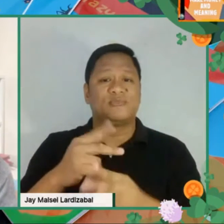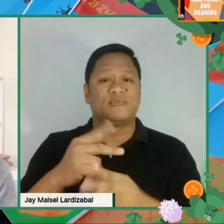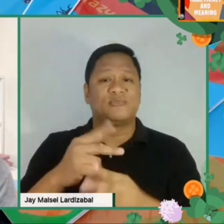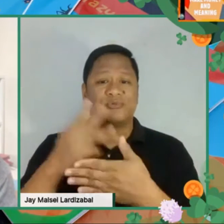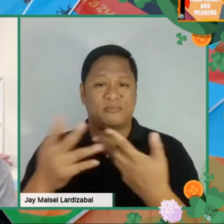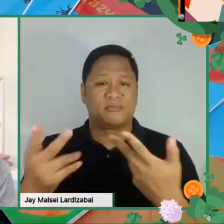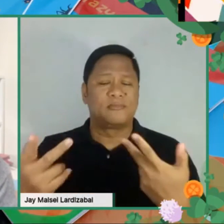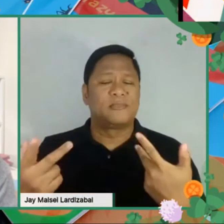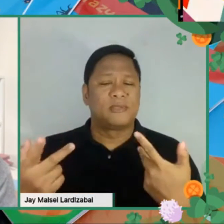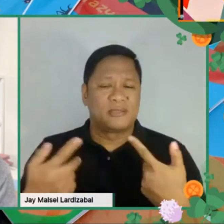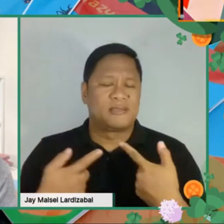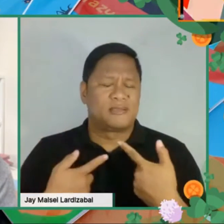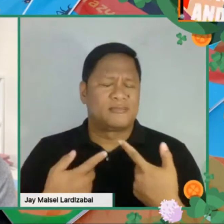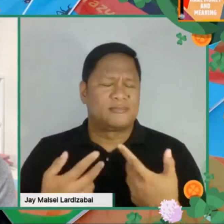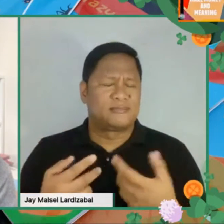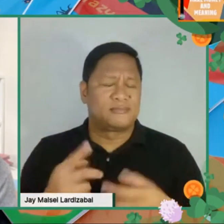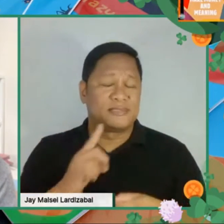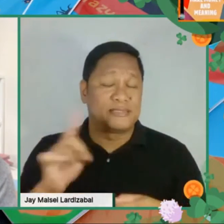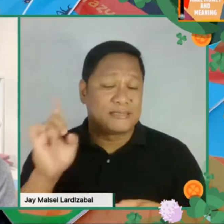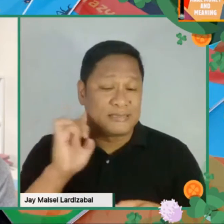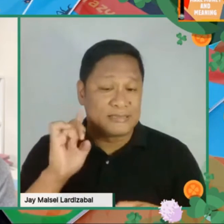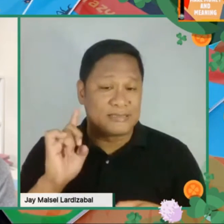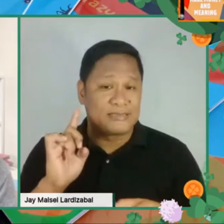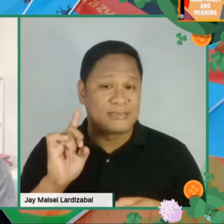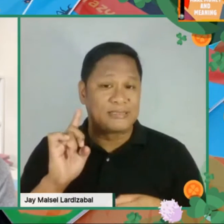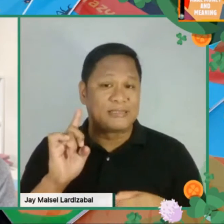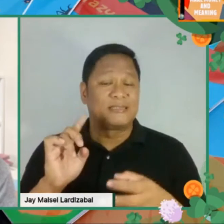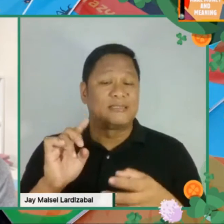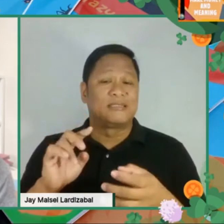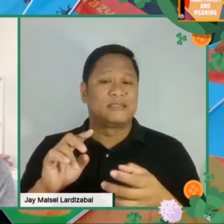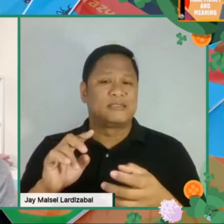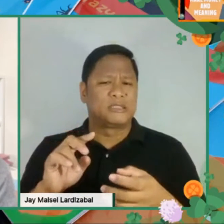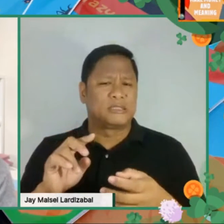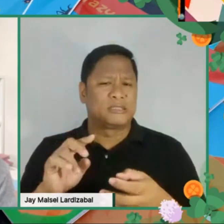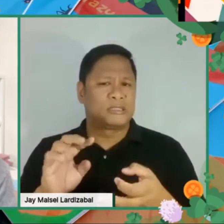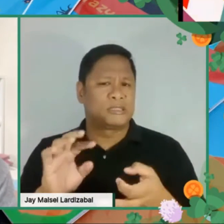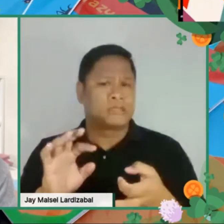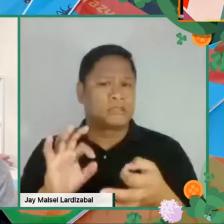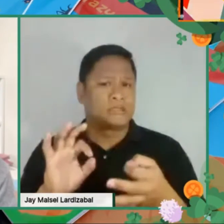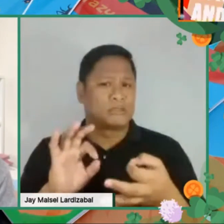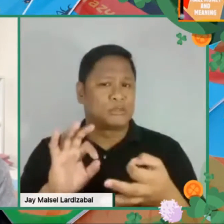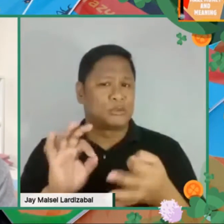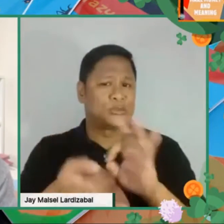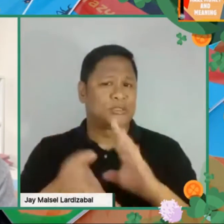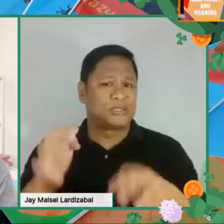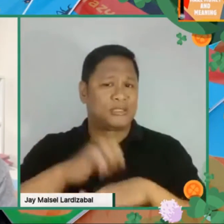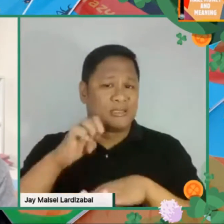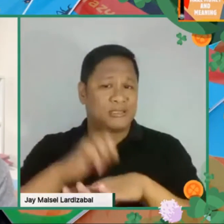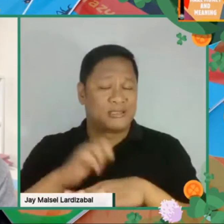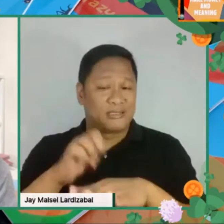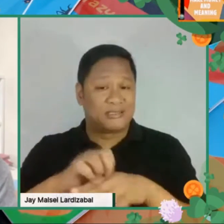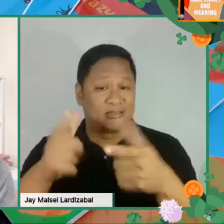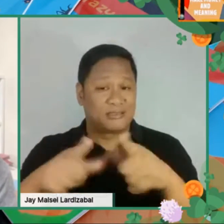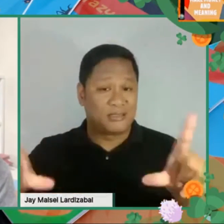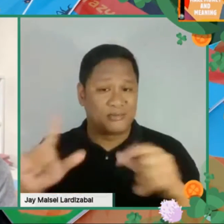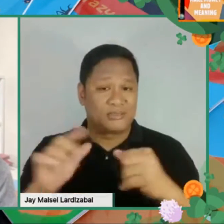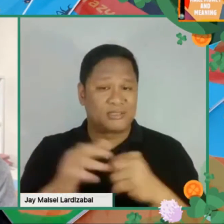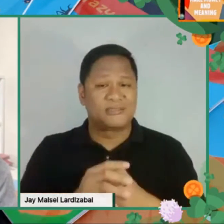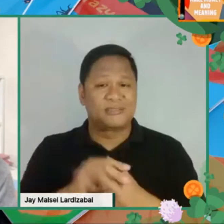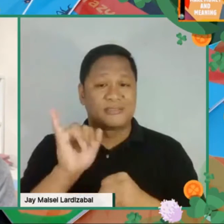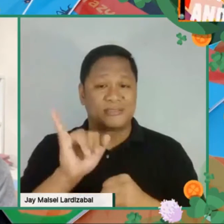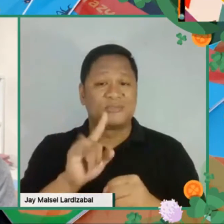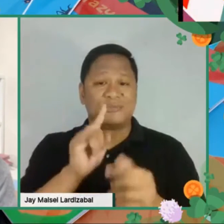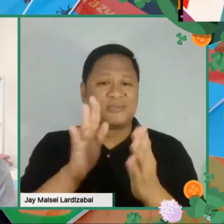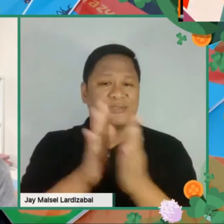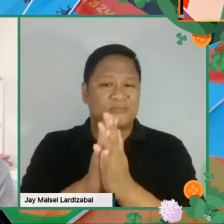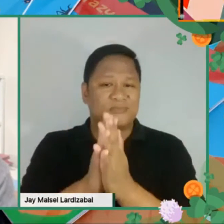are actually trained in English sign language. Mhm, So this book will be really very